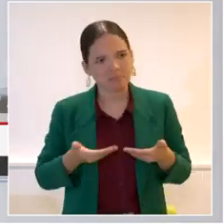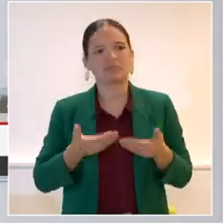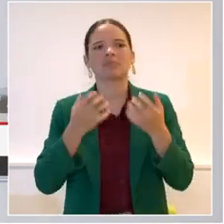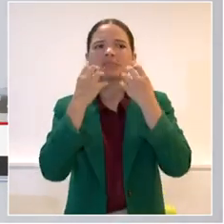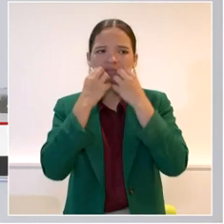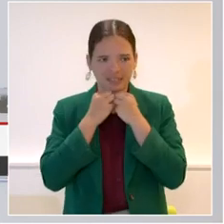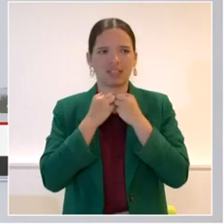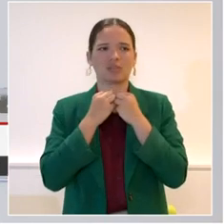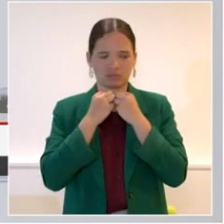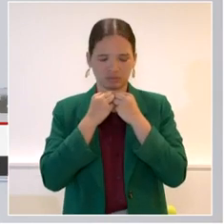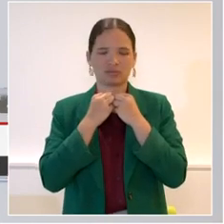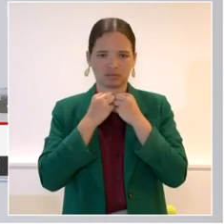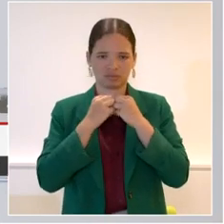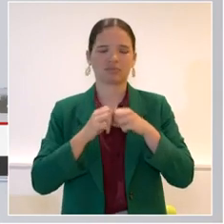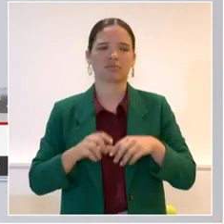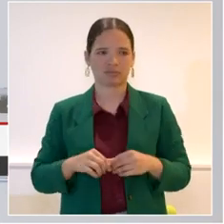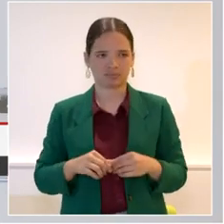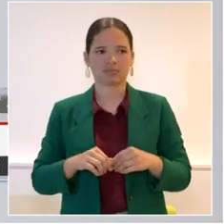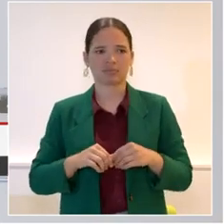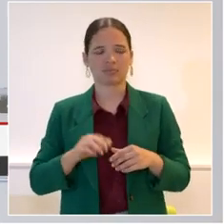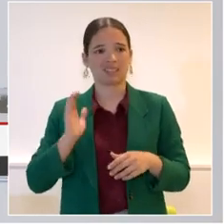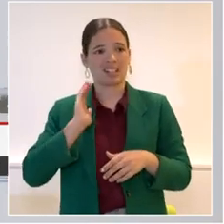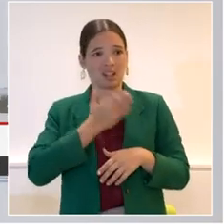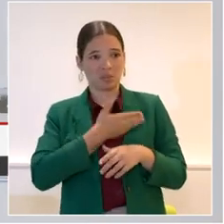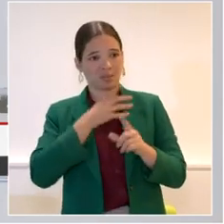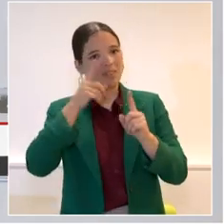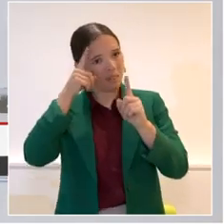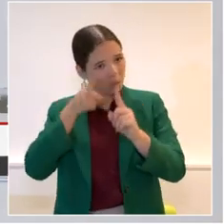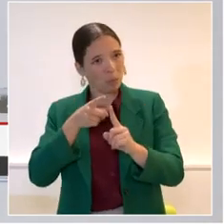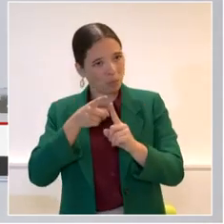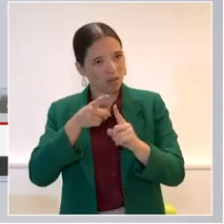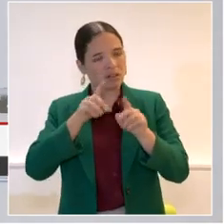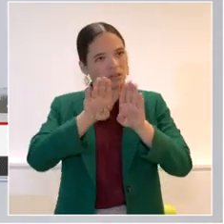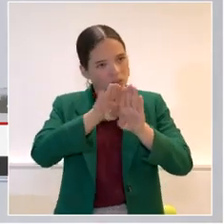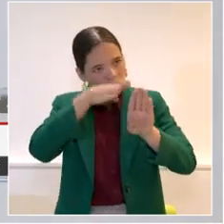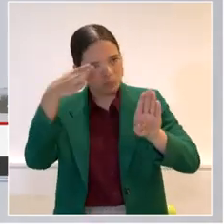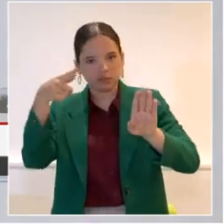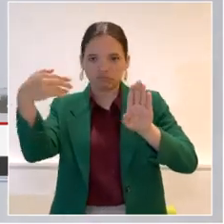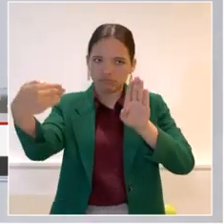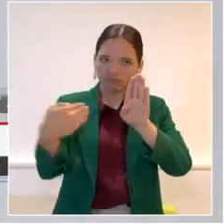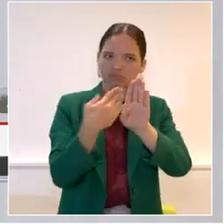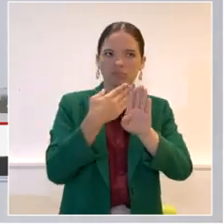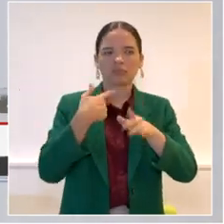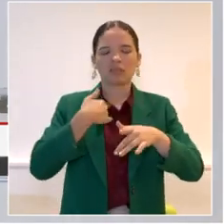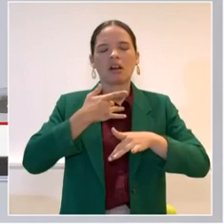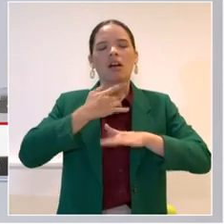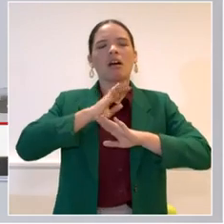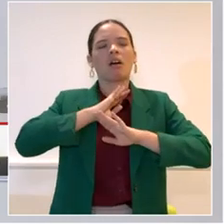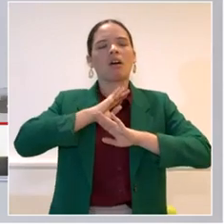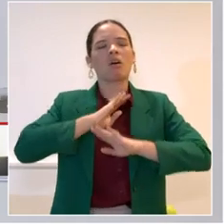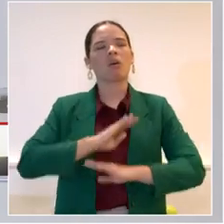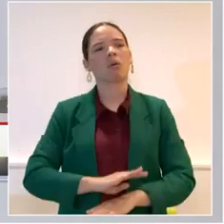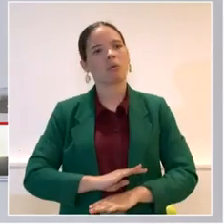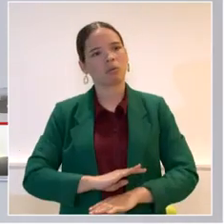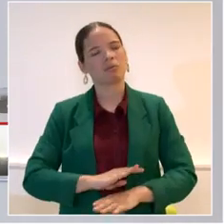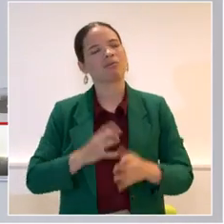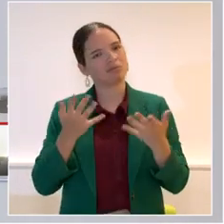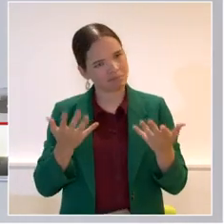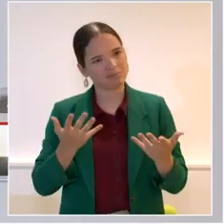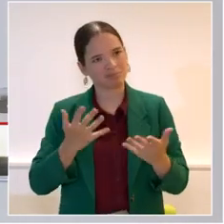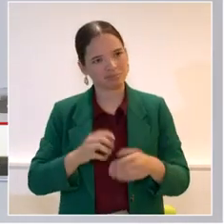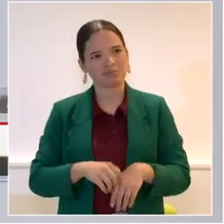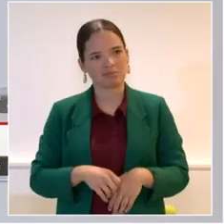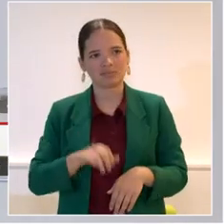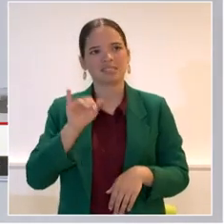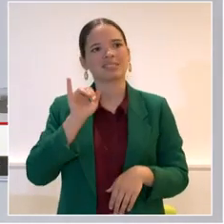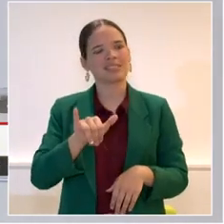So our hope is when people walk through our doors, what they feel is relief, a relief that this is a place that conveys a sense of